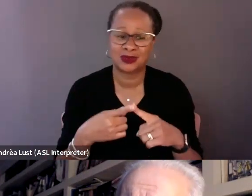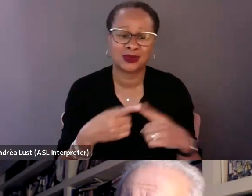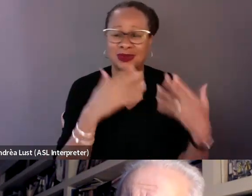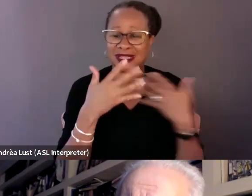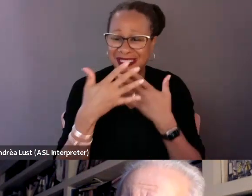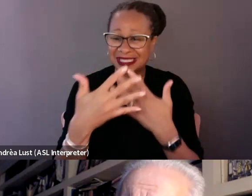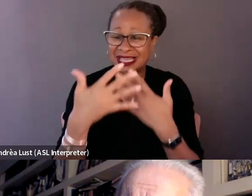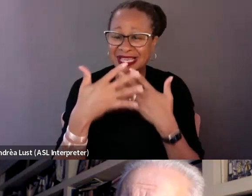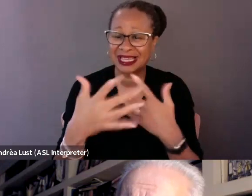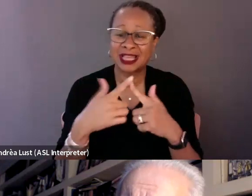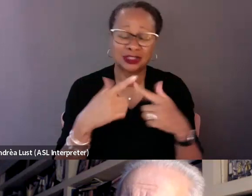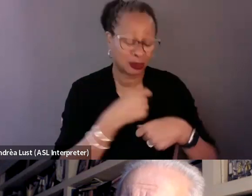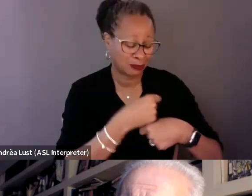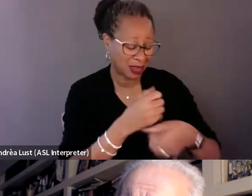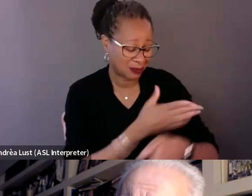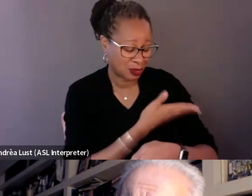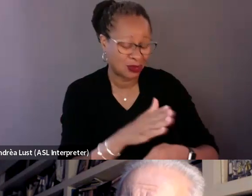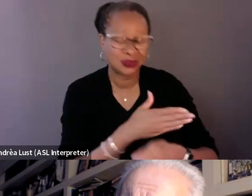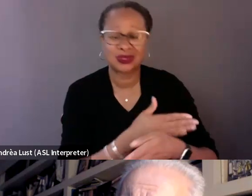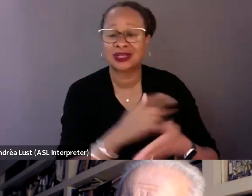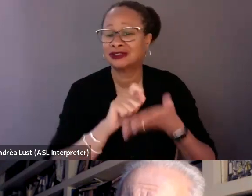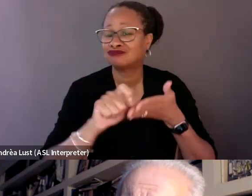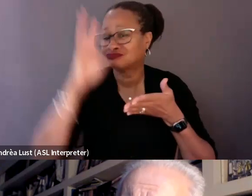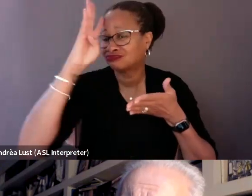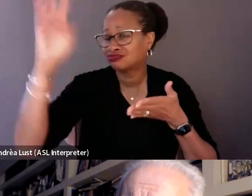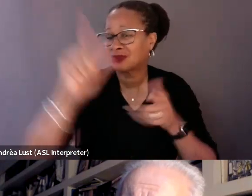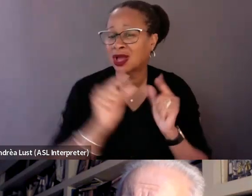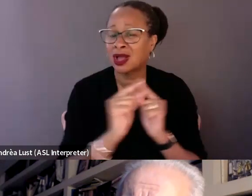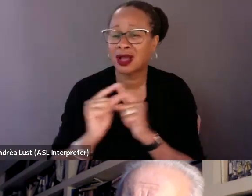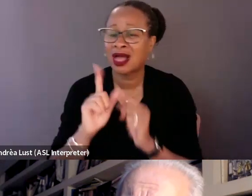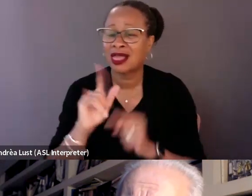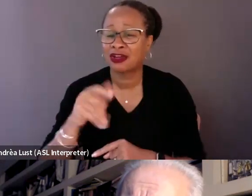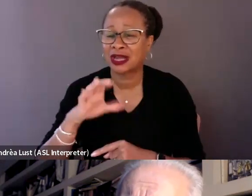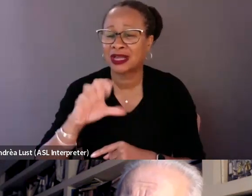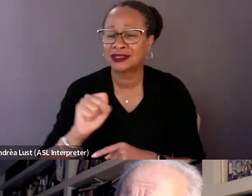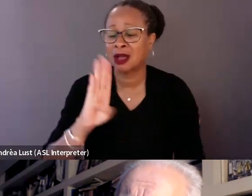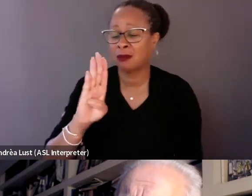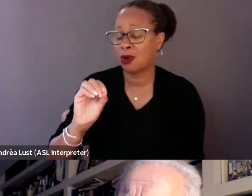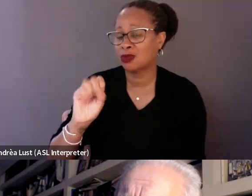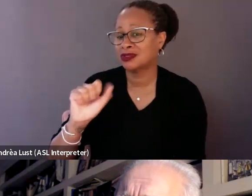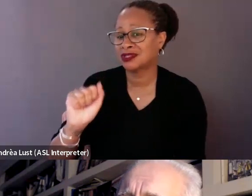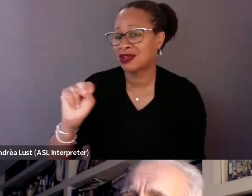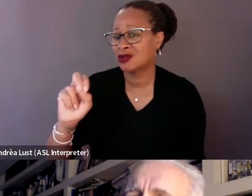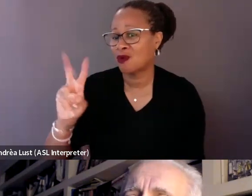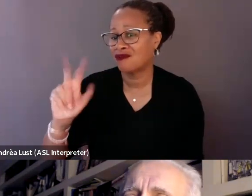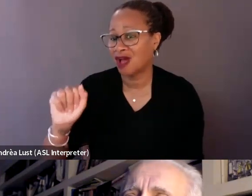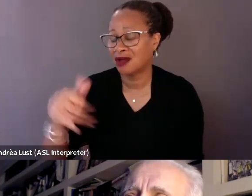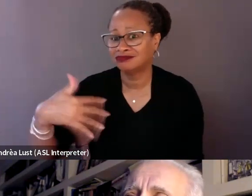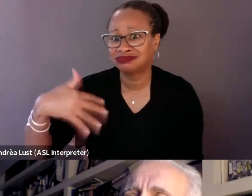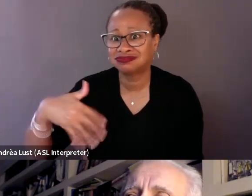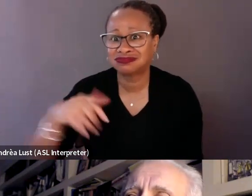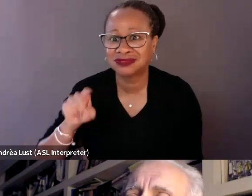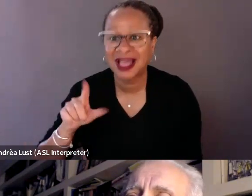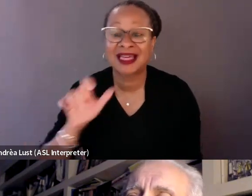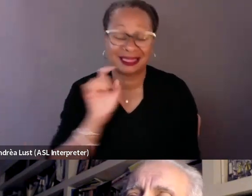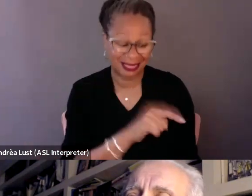to compose, to make the lyrics. Bossa Nova, wow! And this